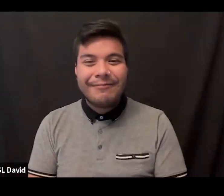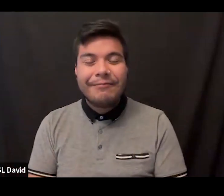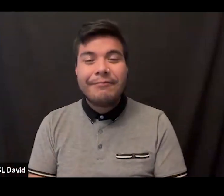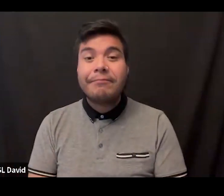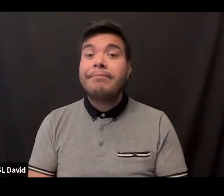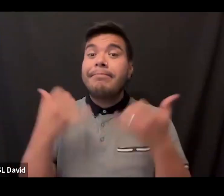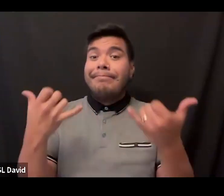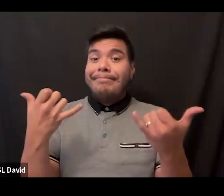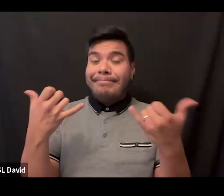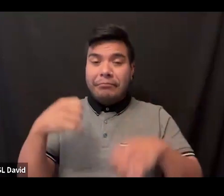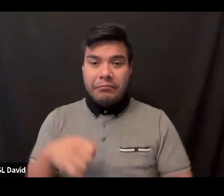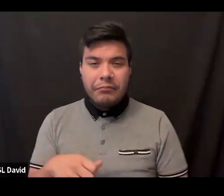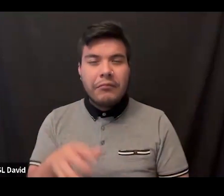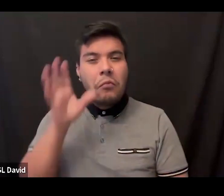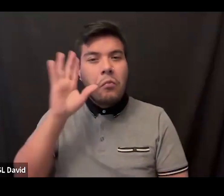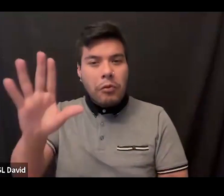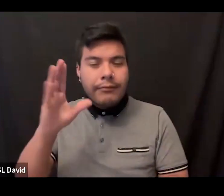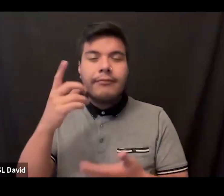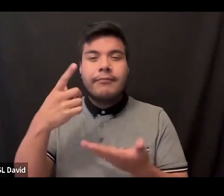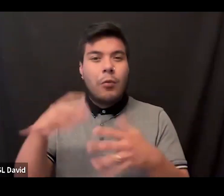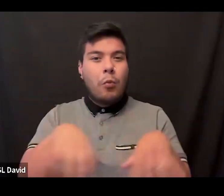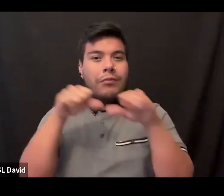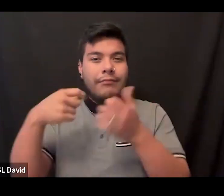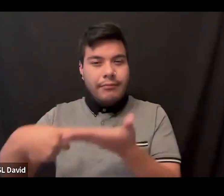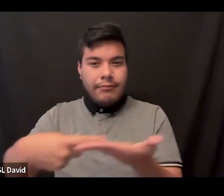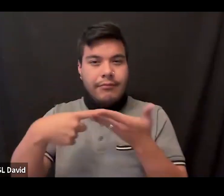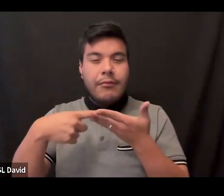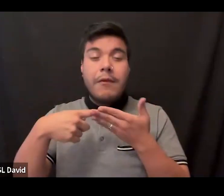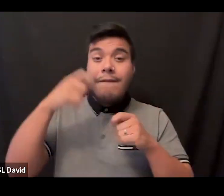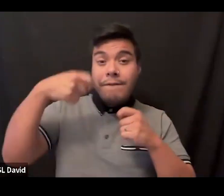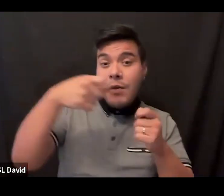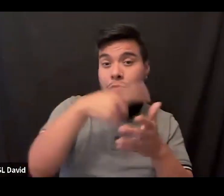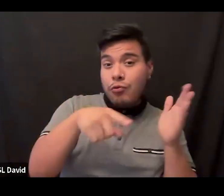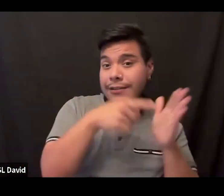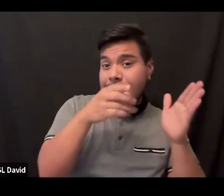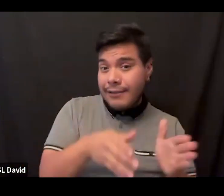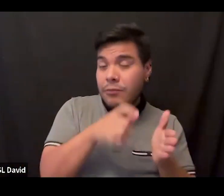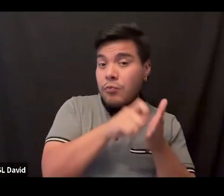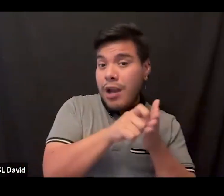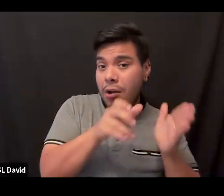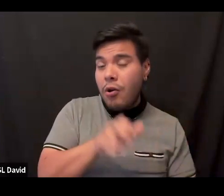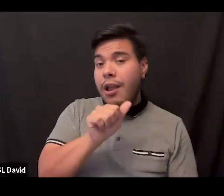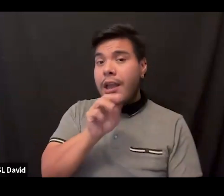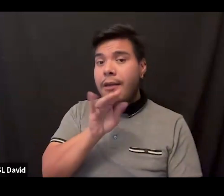This evening, we'll have a conversation between film critic and writer Amy Nicholson,